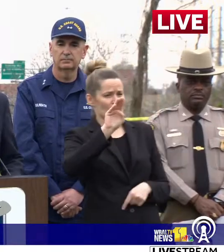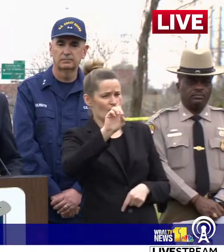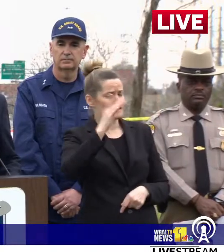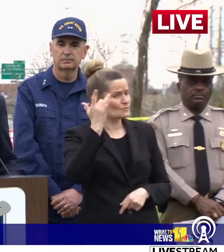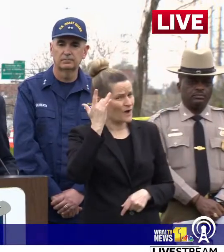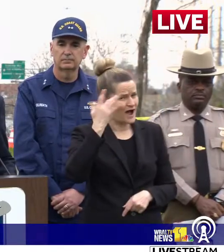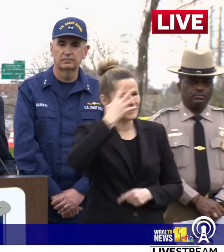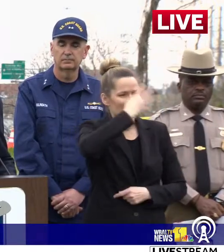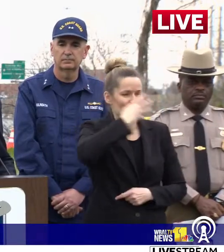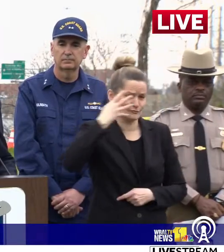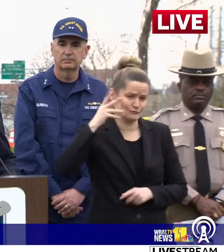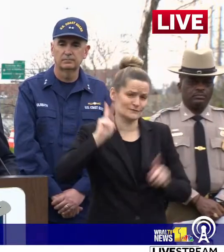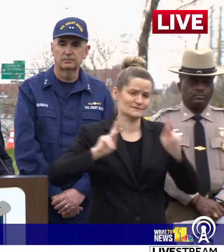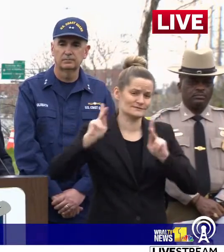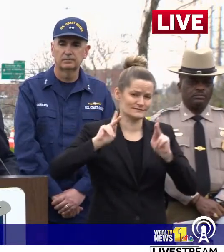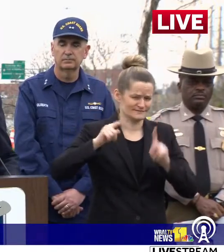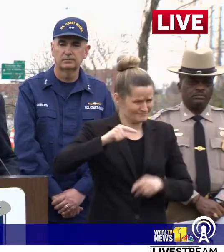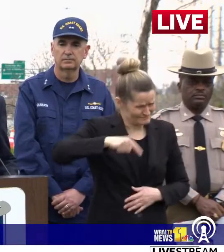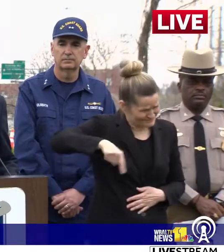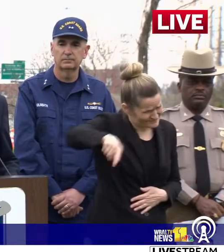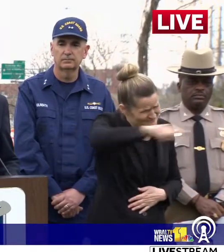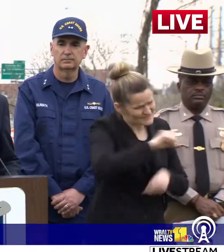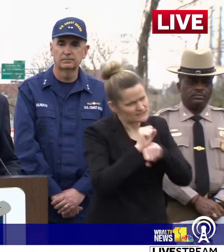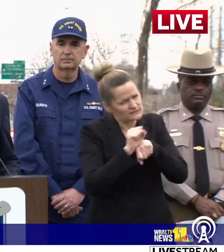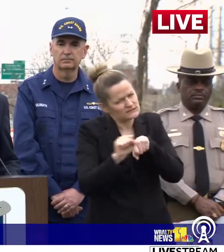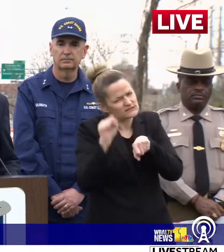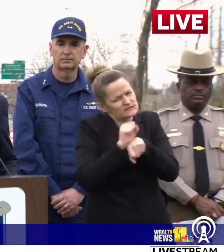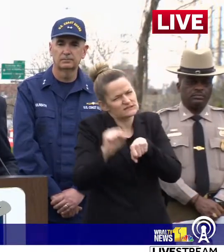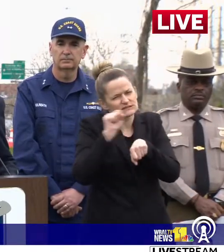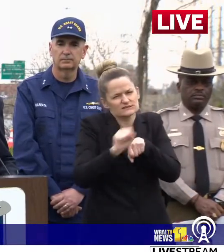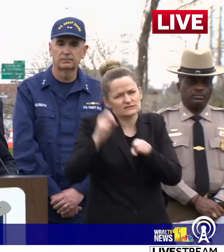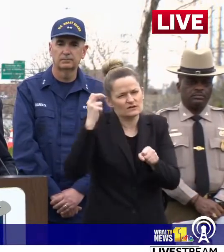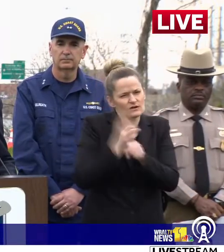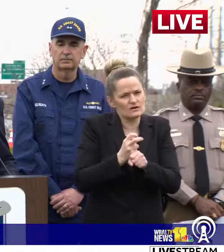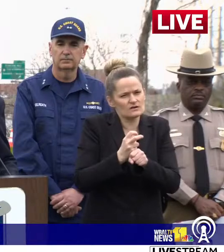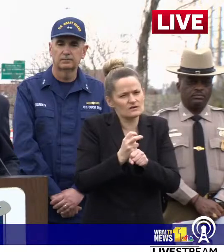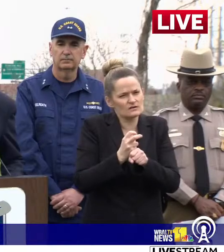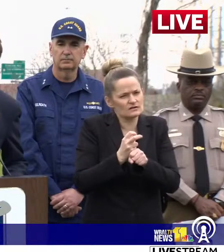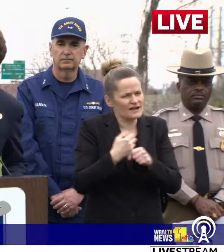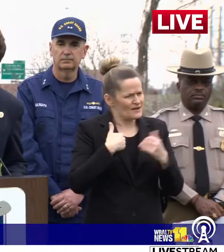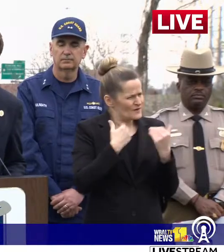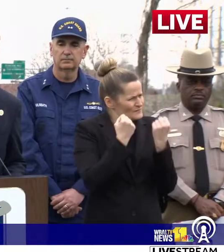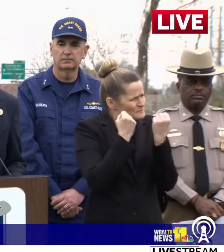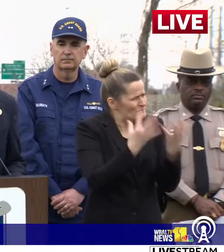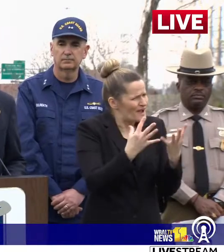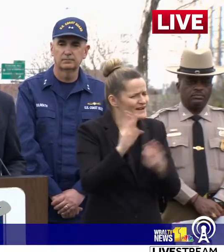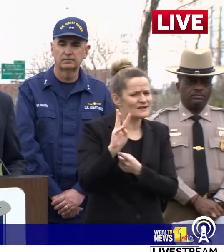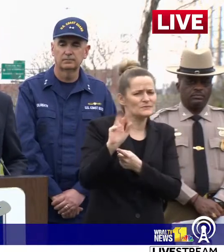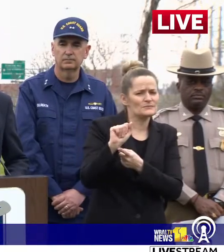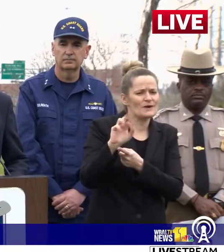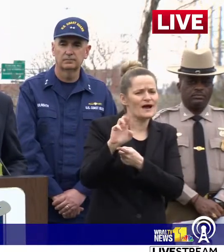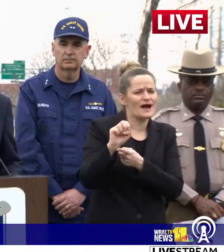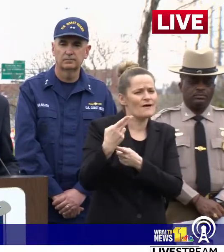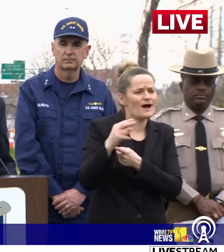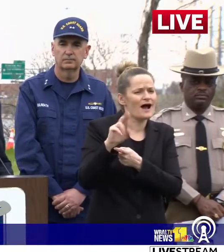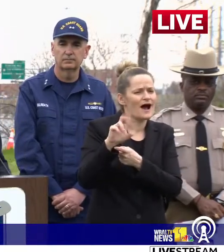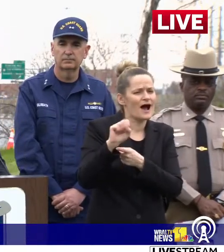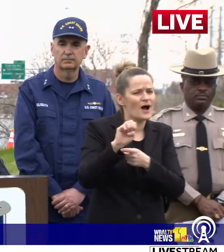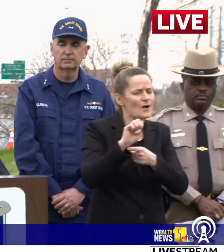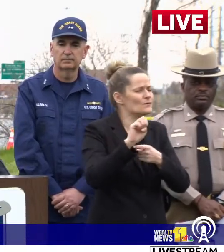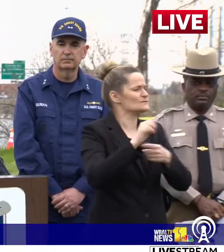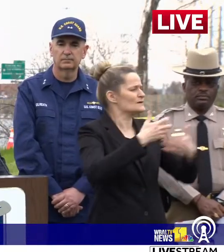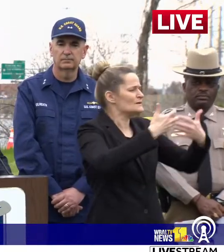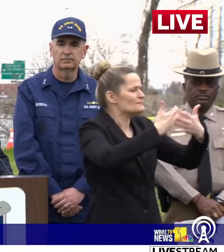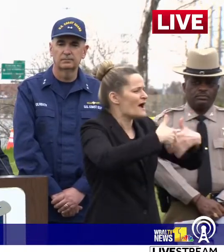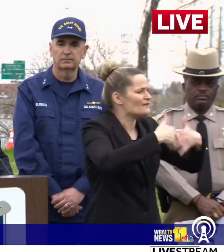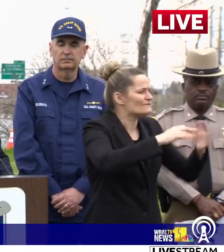also because of the Port of Baltimore. So we have warehouse businesses, we have manufacturing that are taking place in the northern part of our county because of this